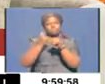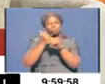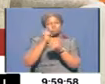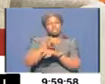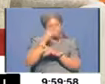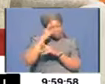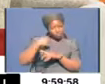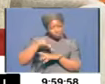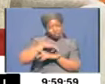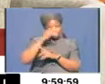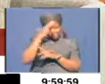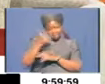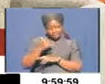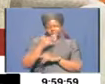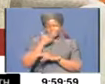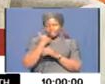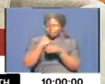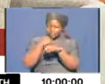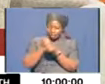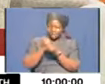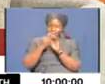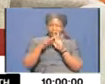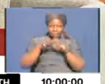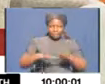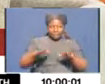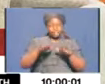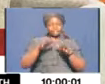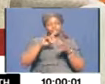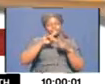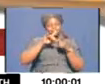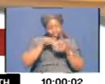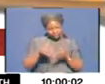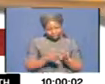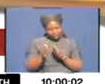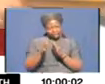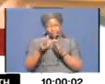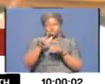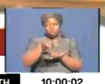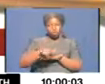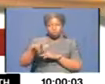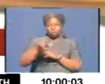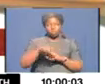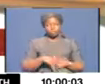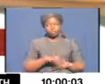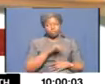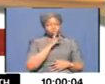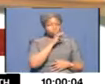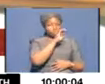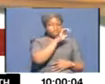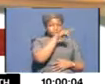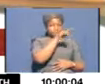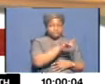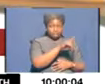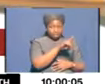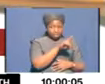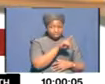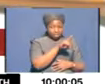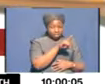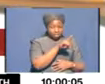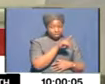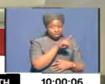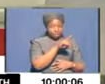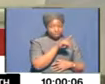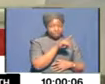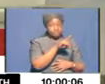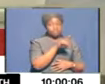marketing strategy to uplift the standard of football. So this passion for overseas leagues like the English Premier League, you know, it's like a religion, like a cult here. Yes.